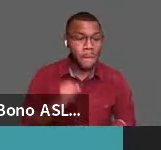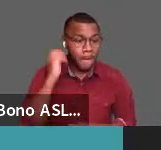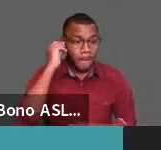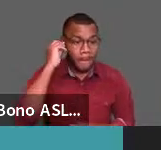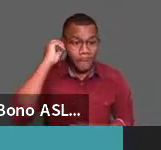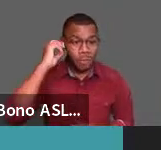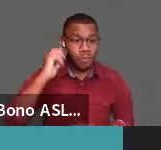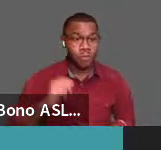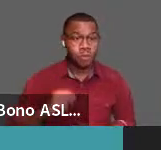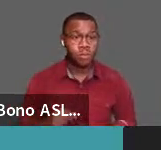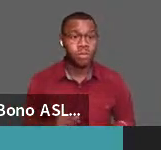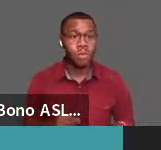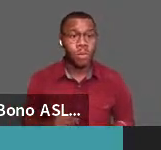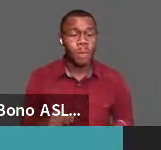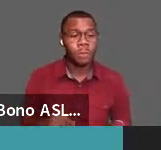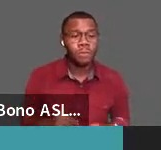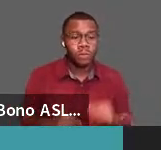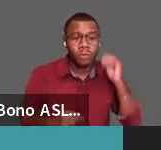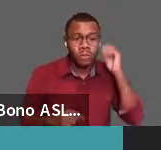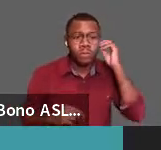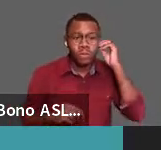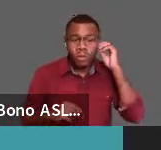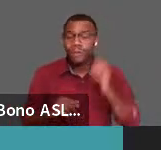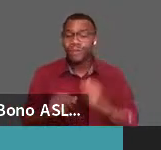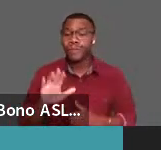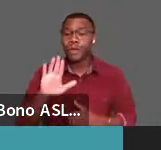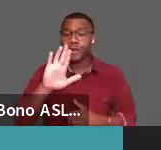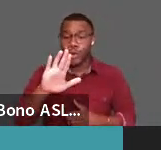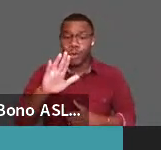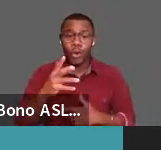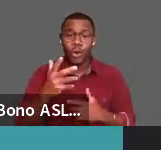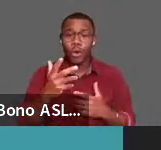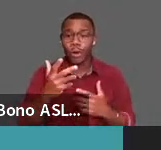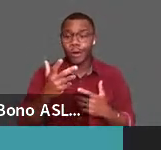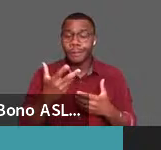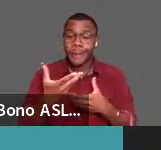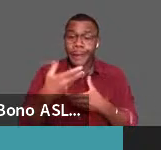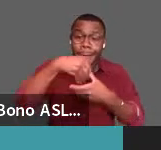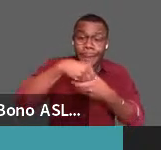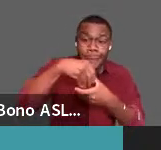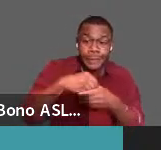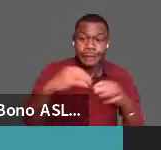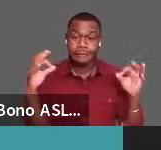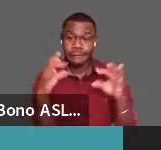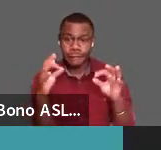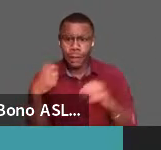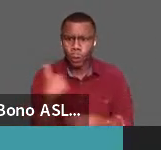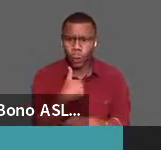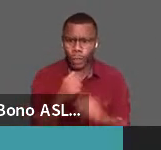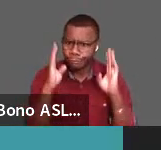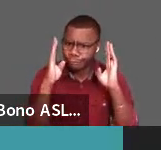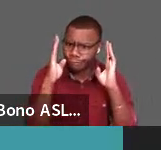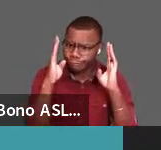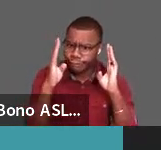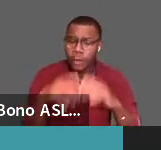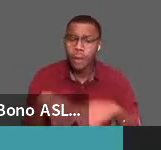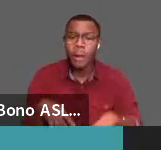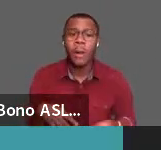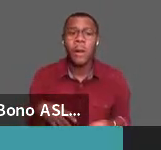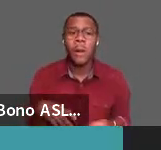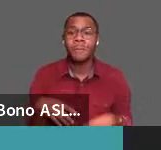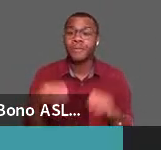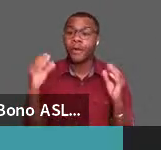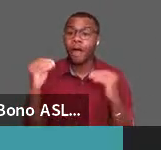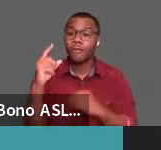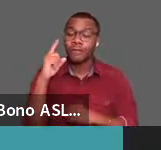In the area of justice, we listen to your input and feedback. I want to first highlight the budget expansion we've seen for ODR, the Office of Diversion and Reentry, which Supervisor